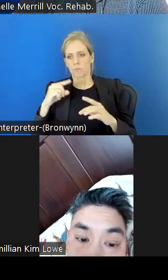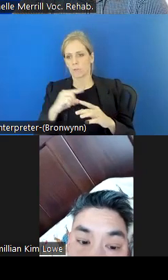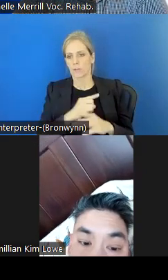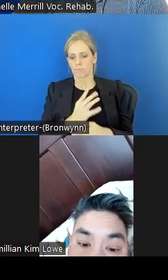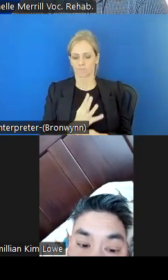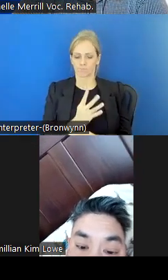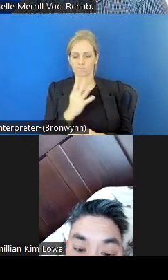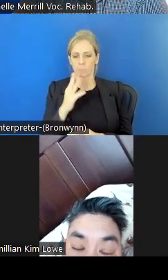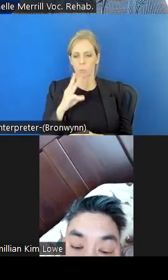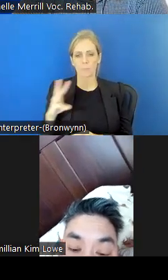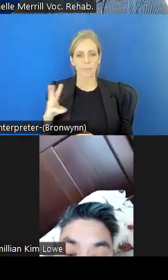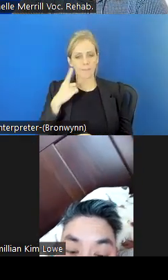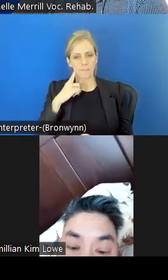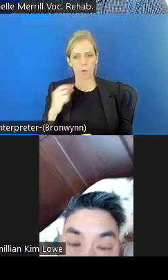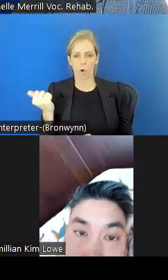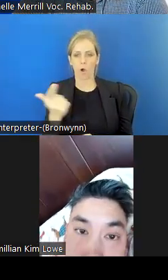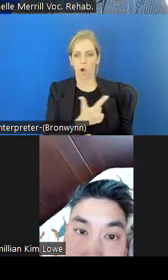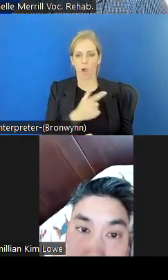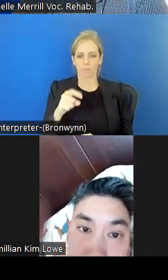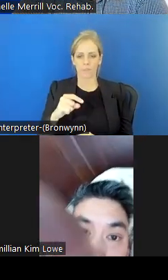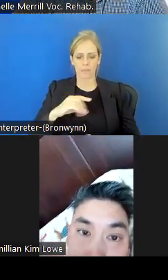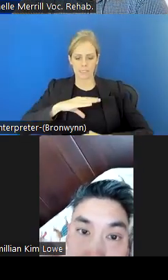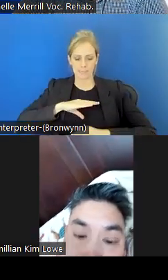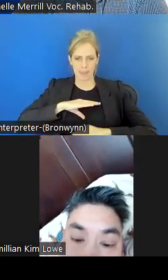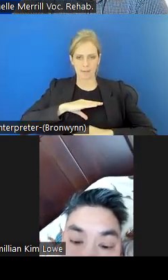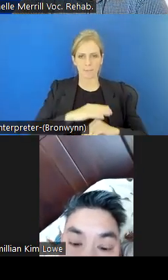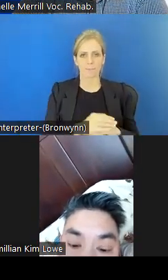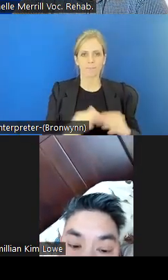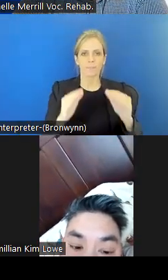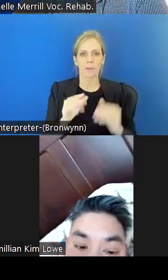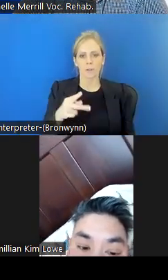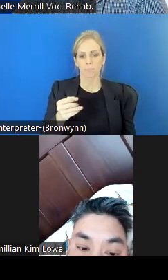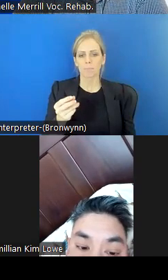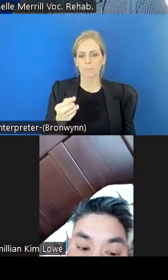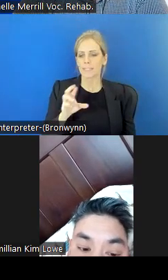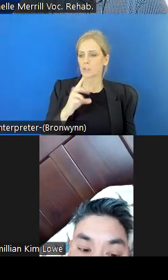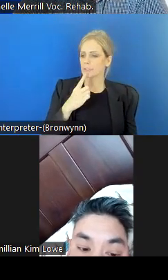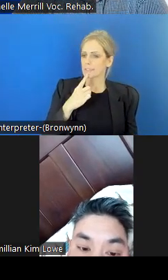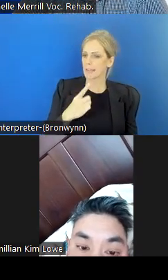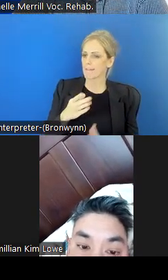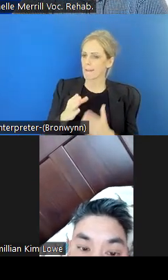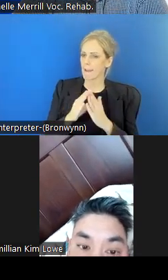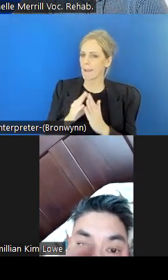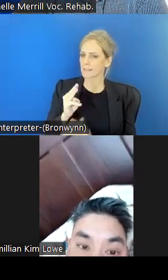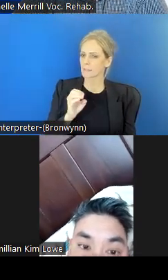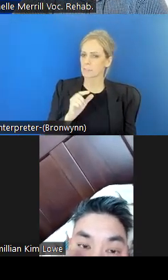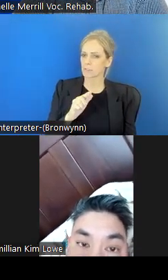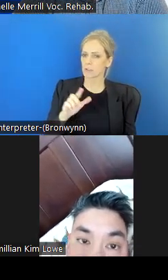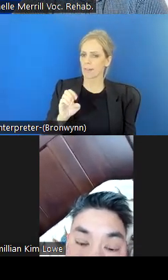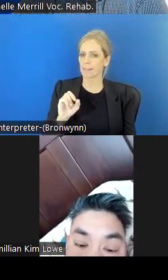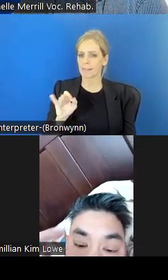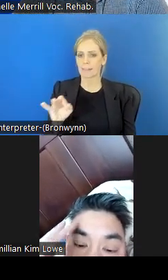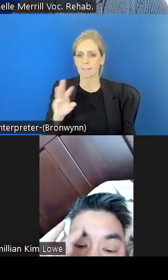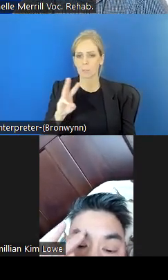So it looks like we got Peter Whittingham said, ask Michelle if the website had a reporting feature if someone had a